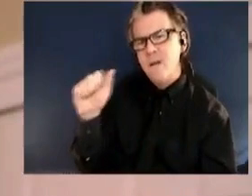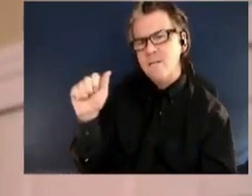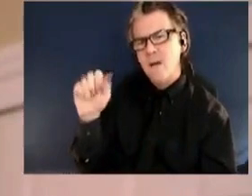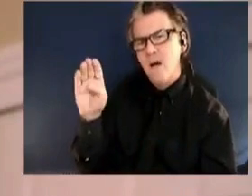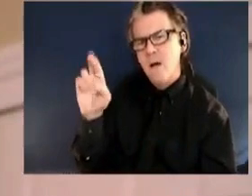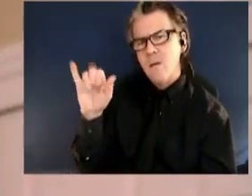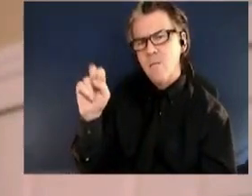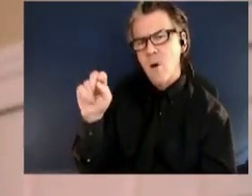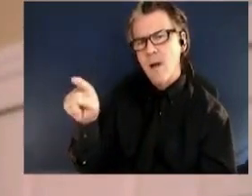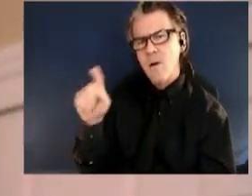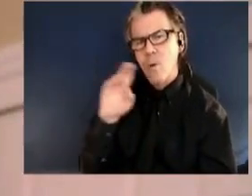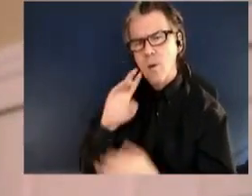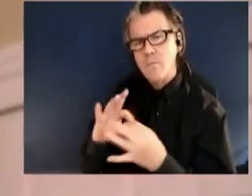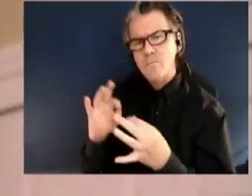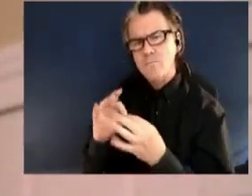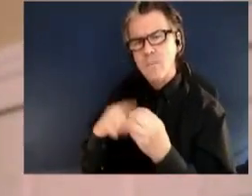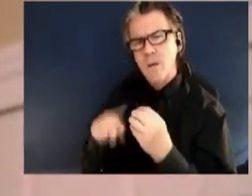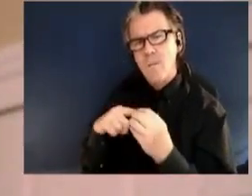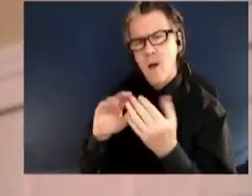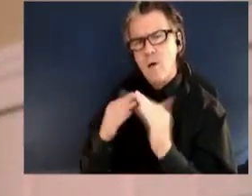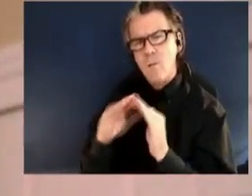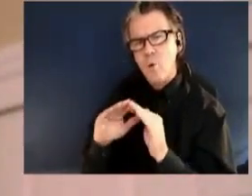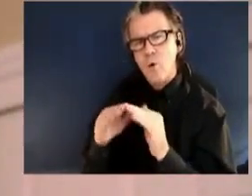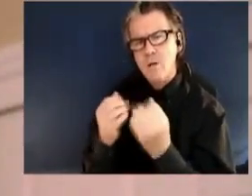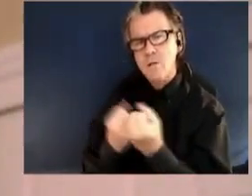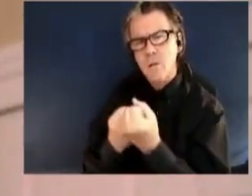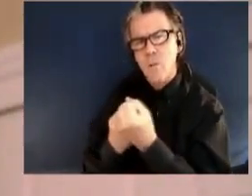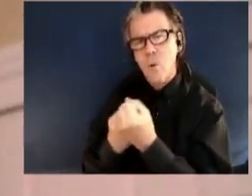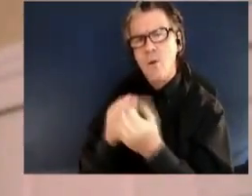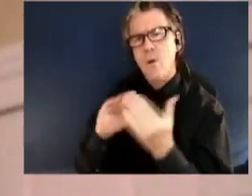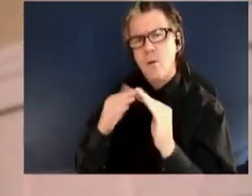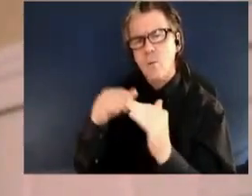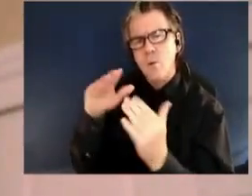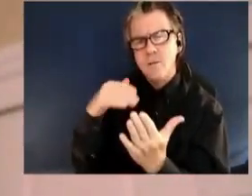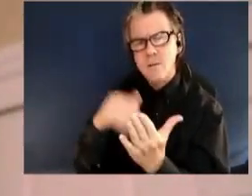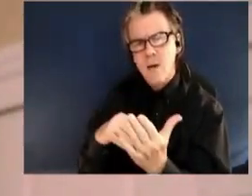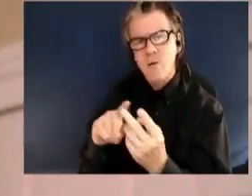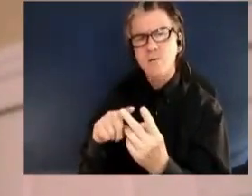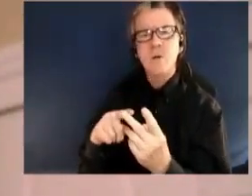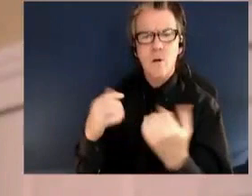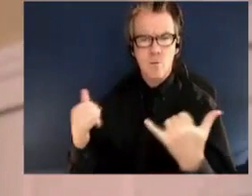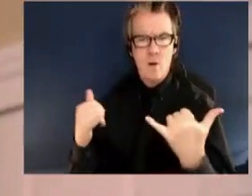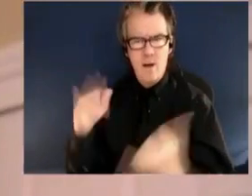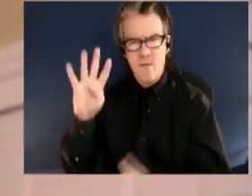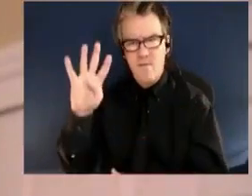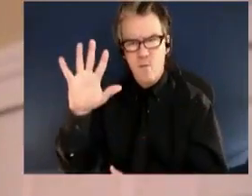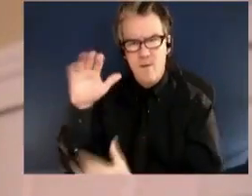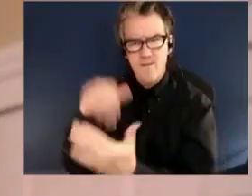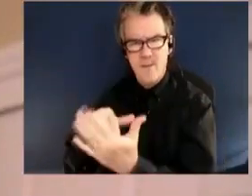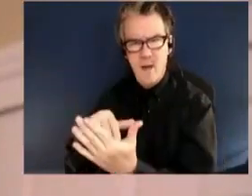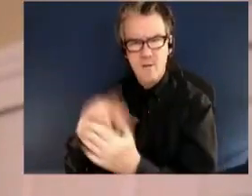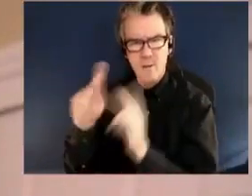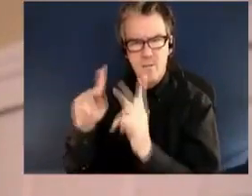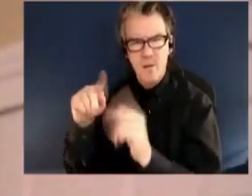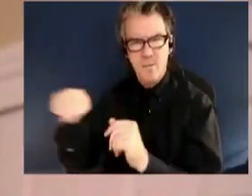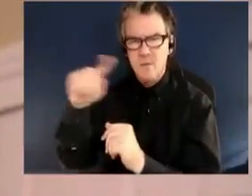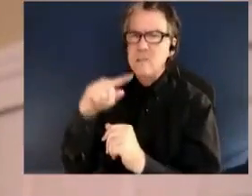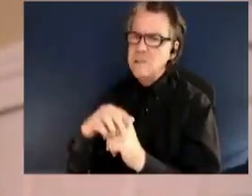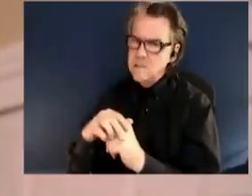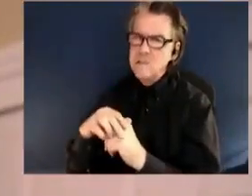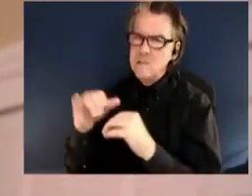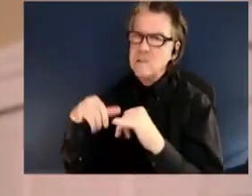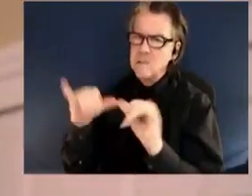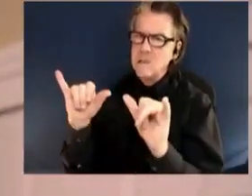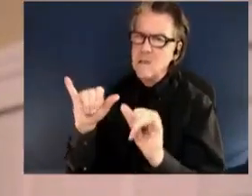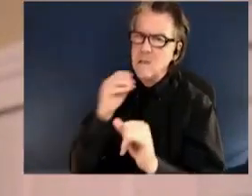still without power tonight. That number is dropping, but we want to make sure that they're aware we do have resources available for them. So please tell us